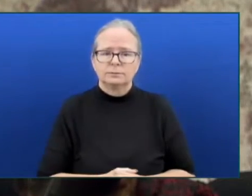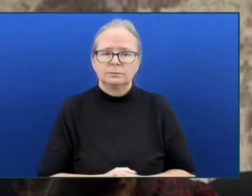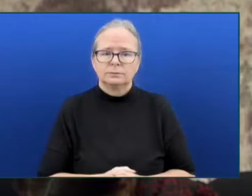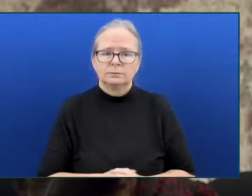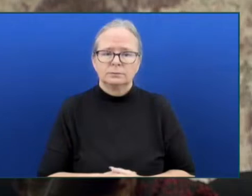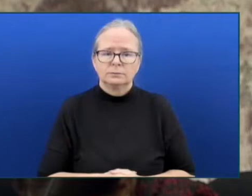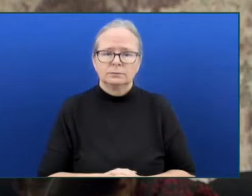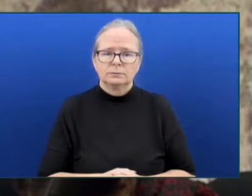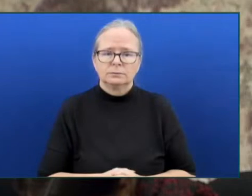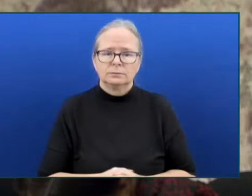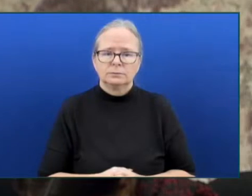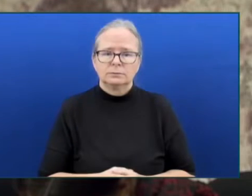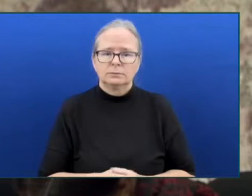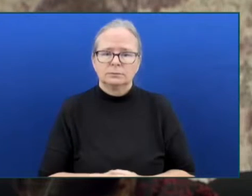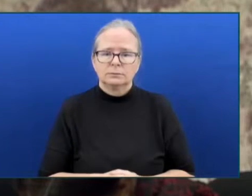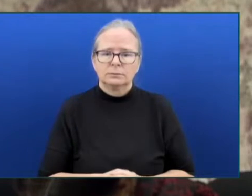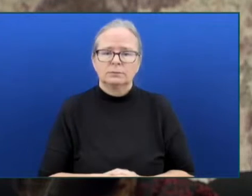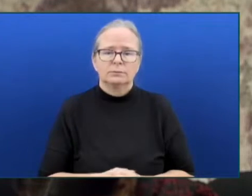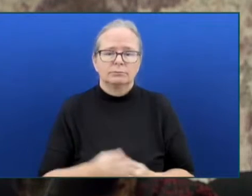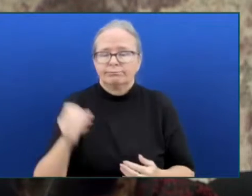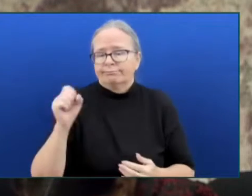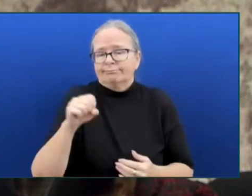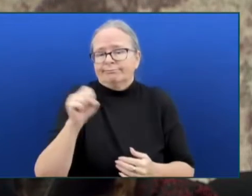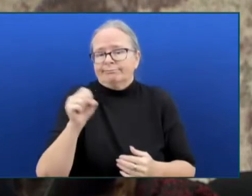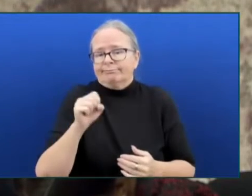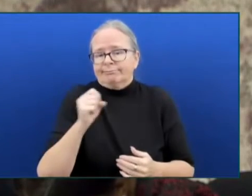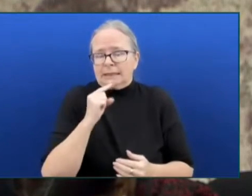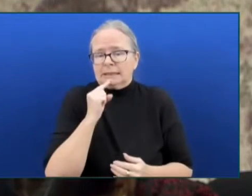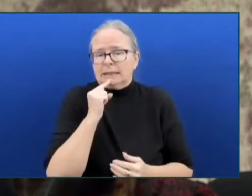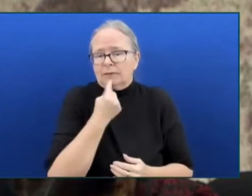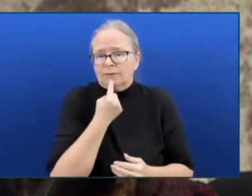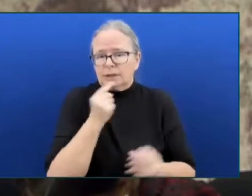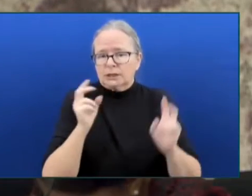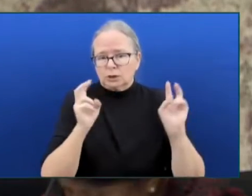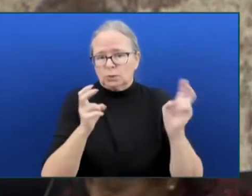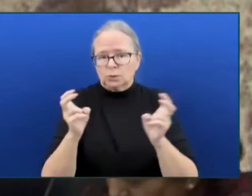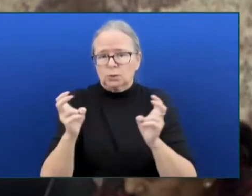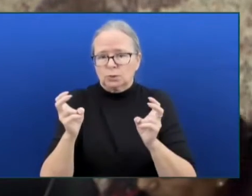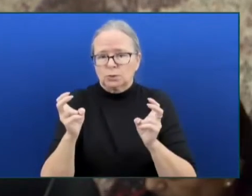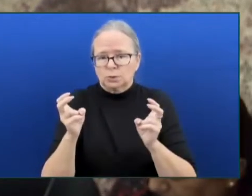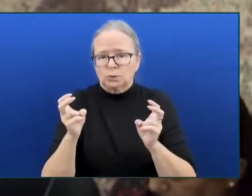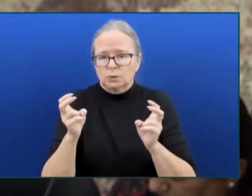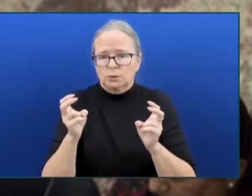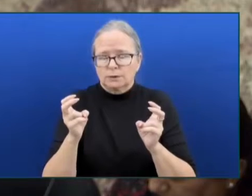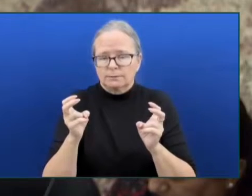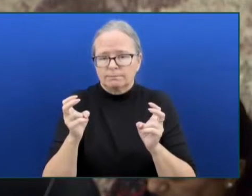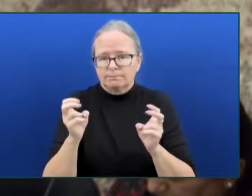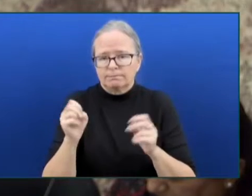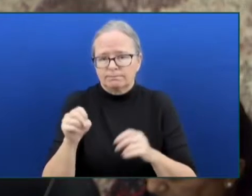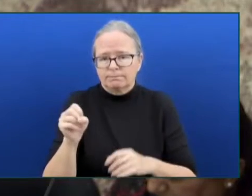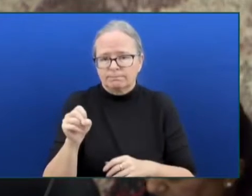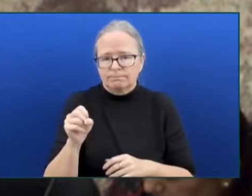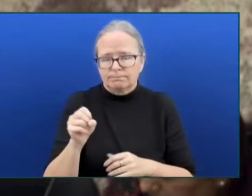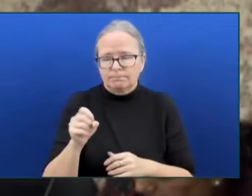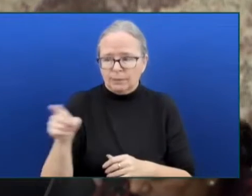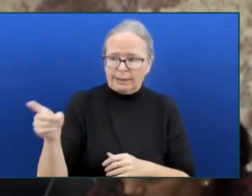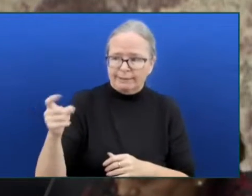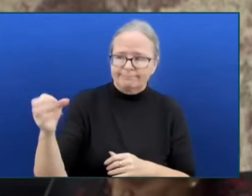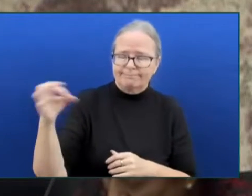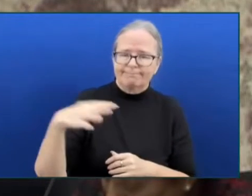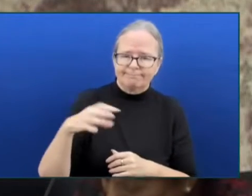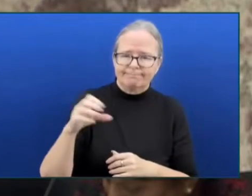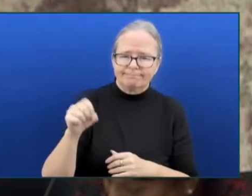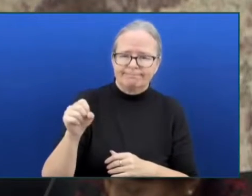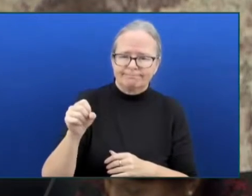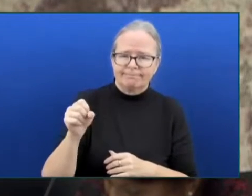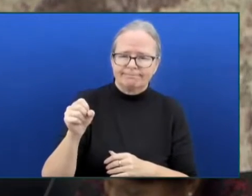very serious matter that the member is raising, and it is in my head and in my heart every single day that we need to continue